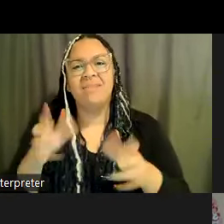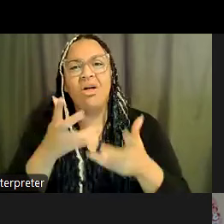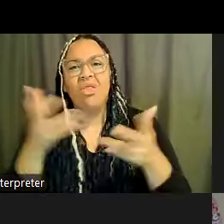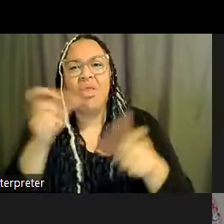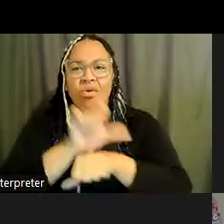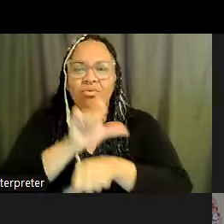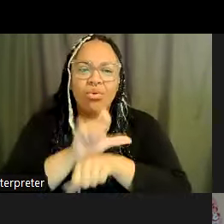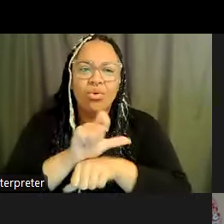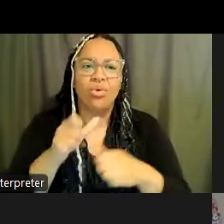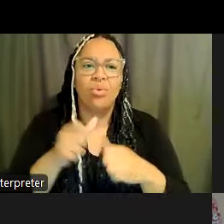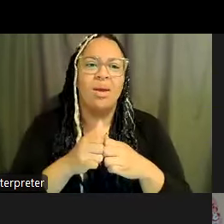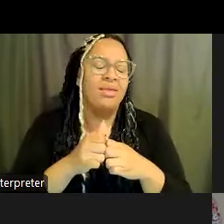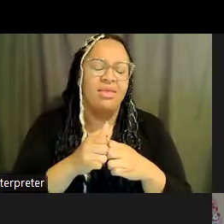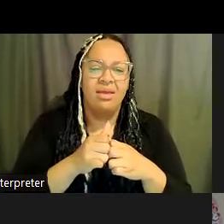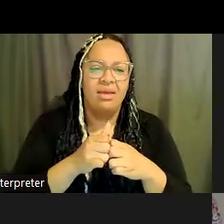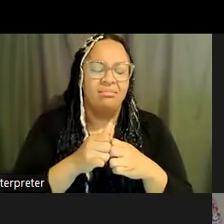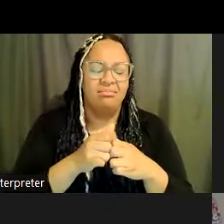folks as well.